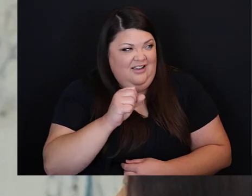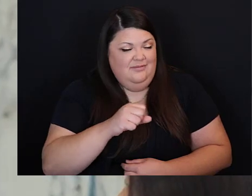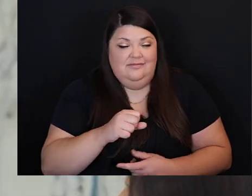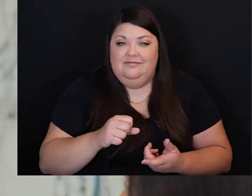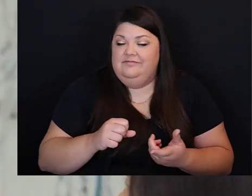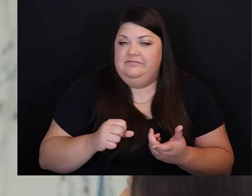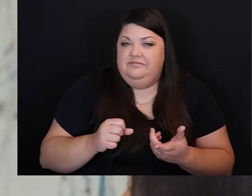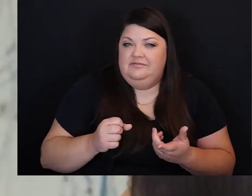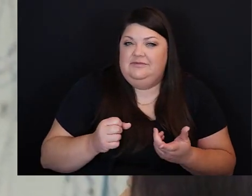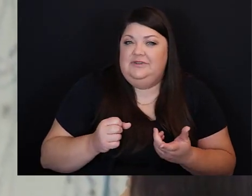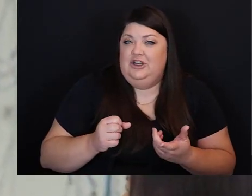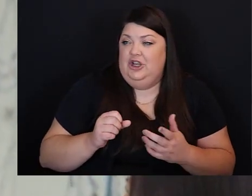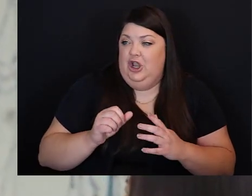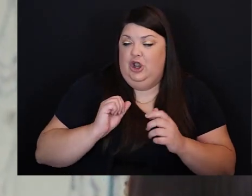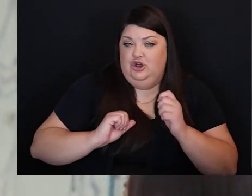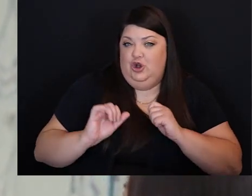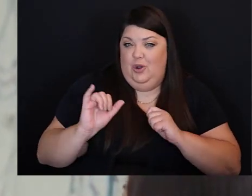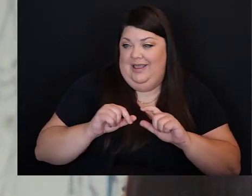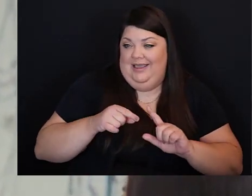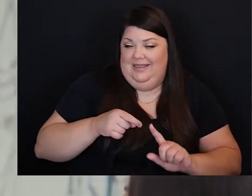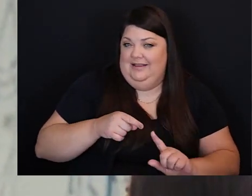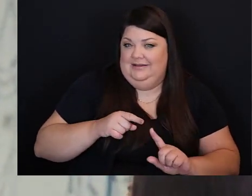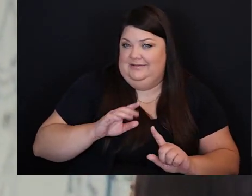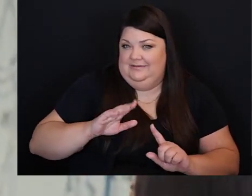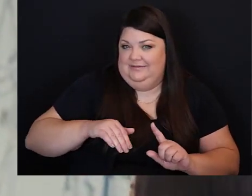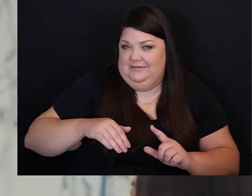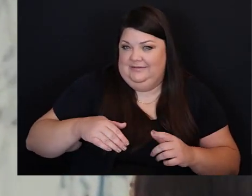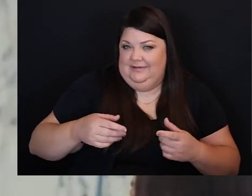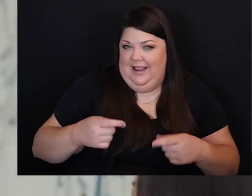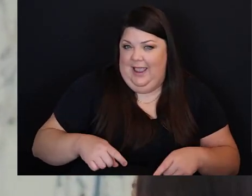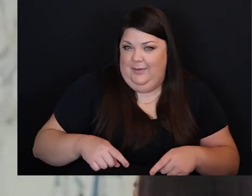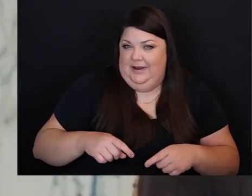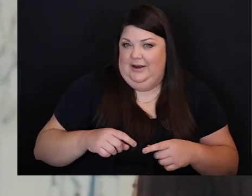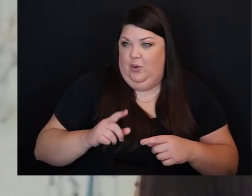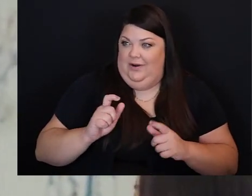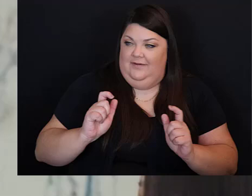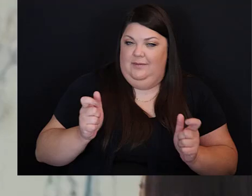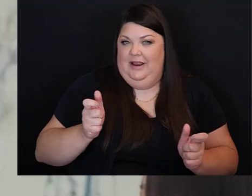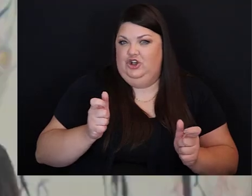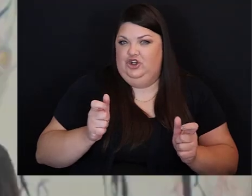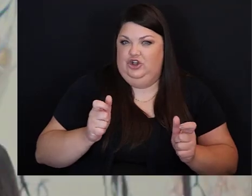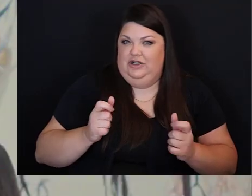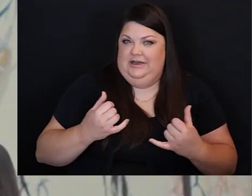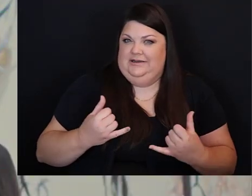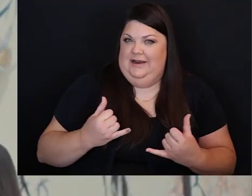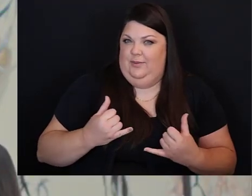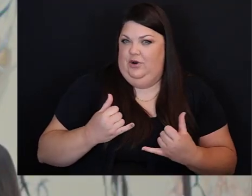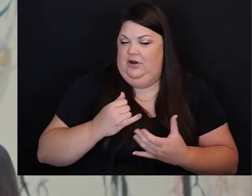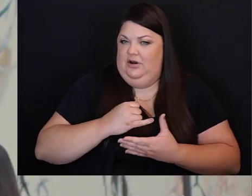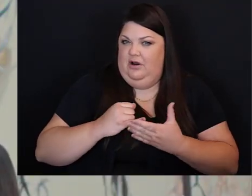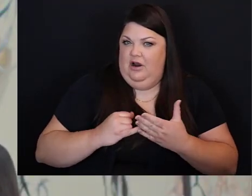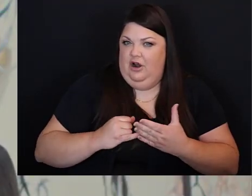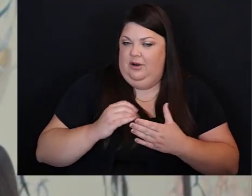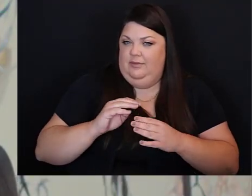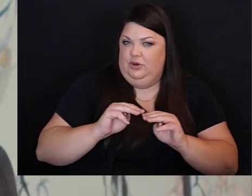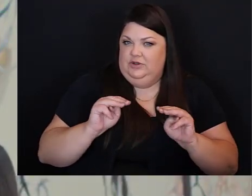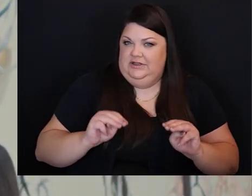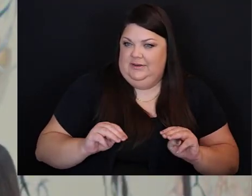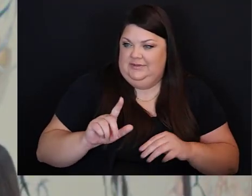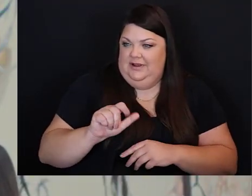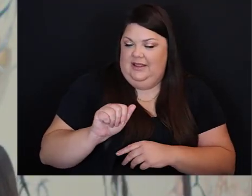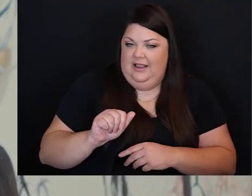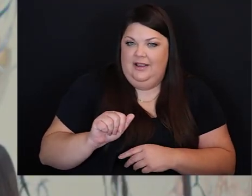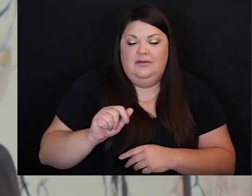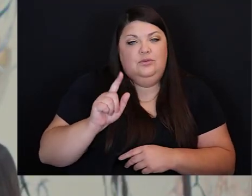hasn't happened before in one of the major contemporary art museums in Los Angeles. It's been, I think, such an important show for